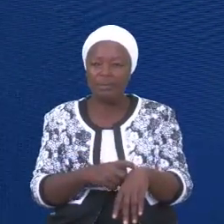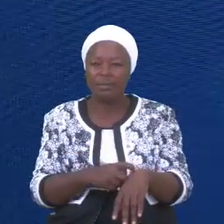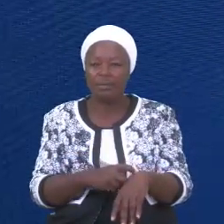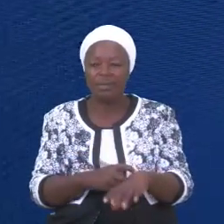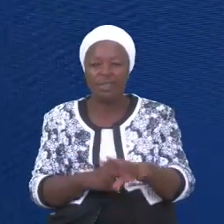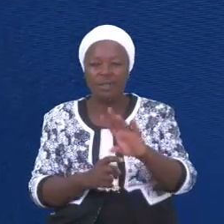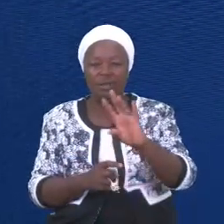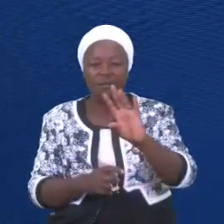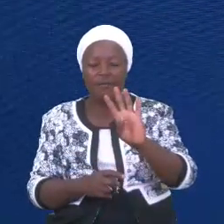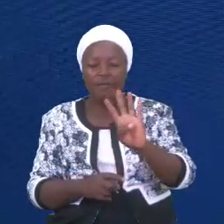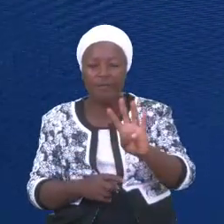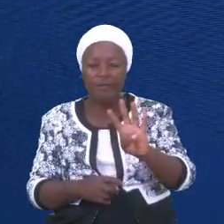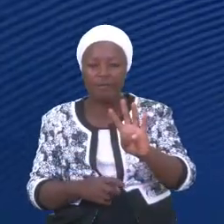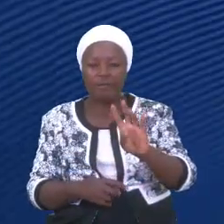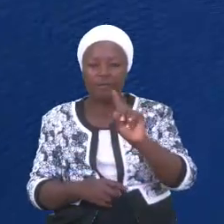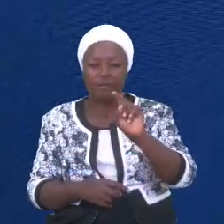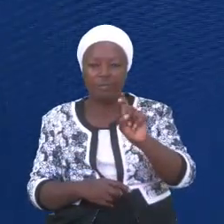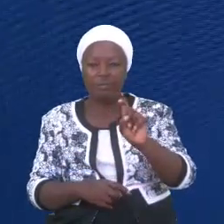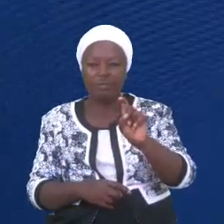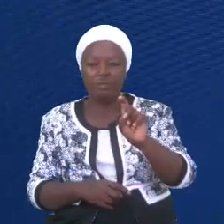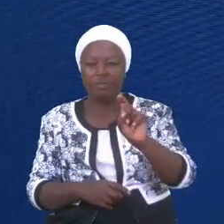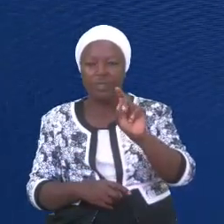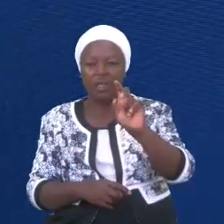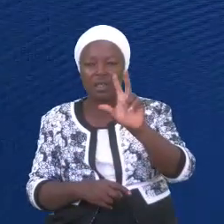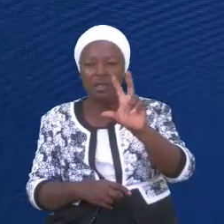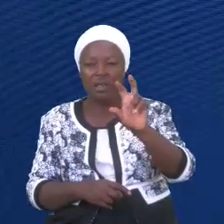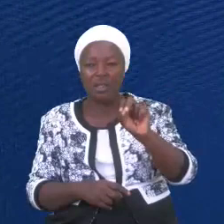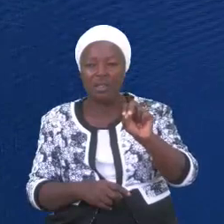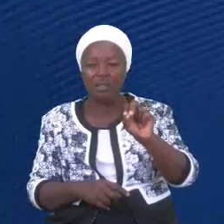4:30 p.m.